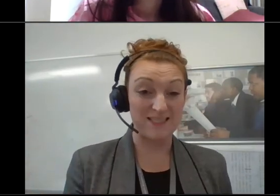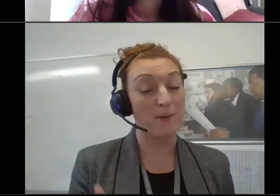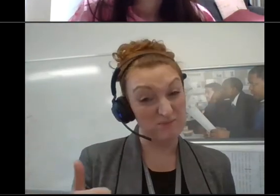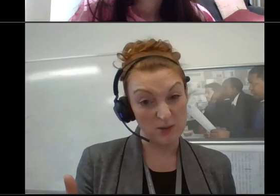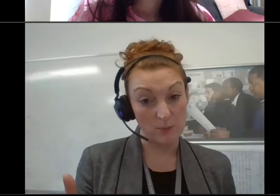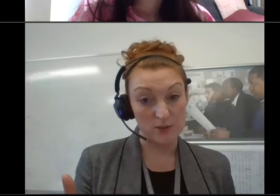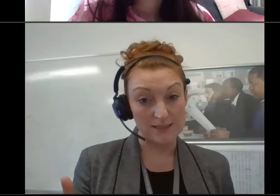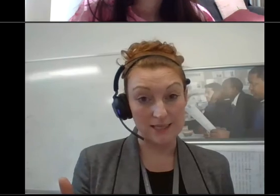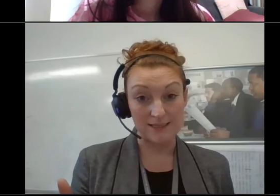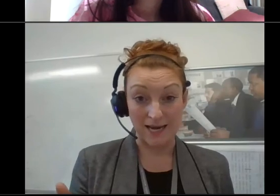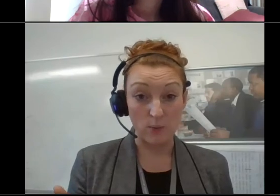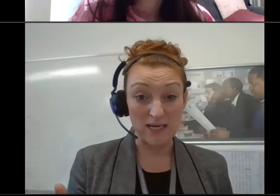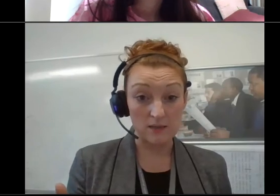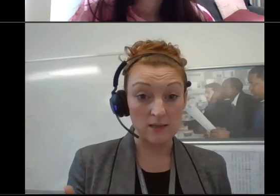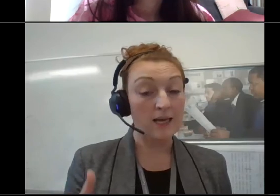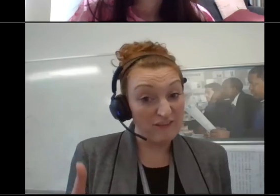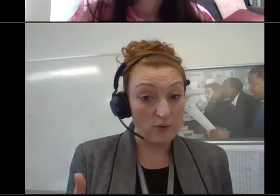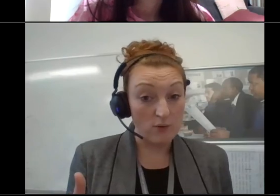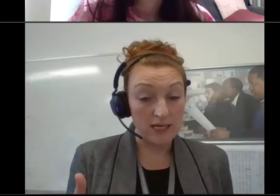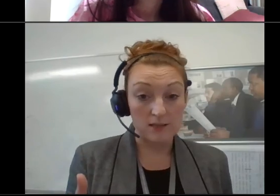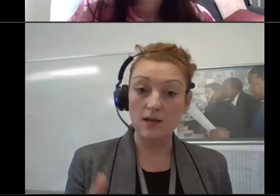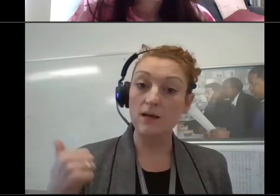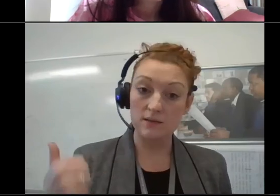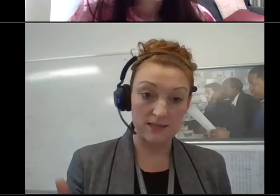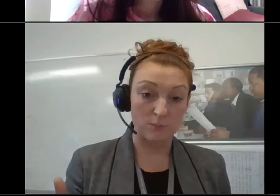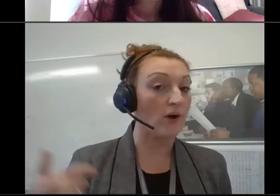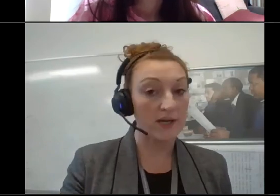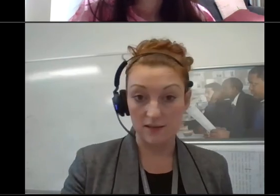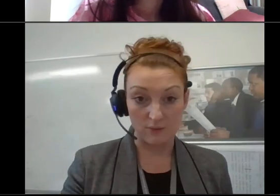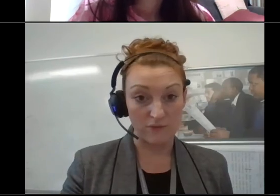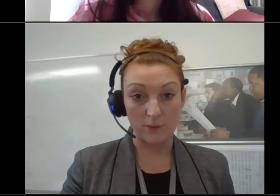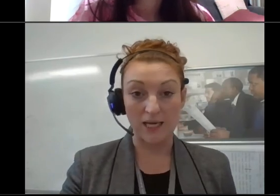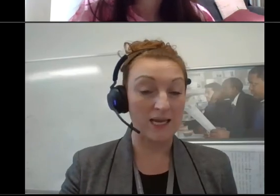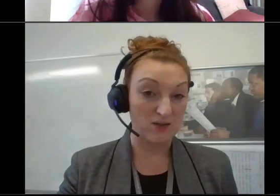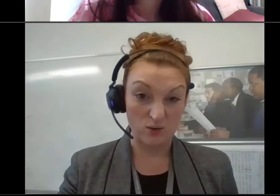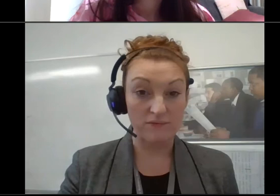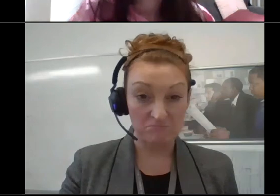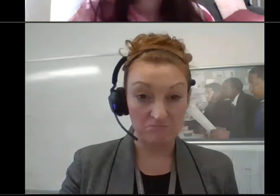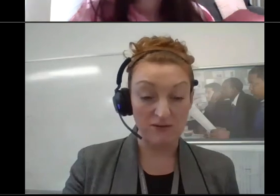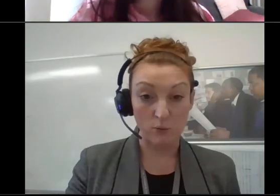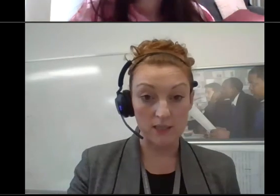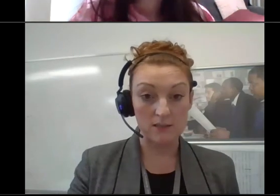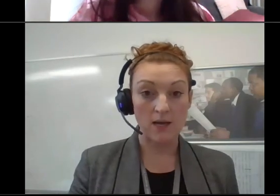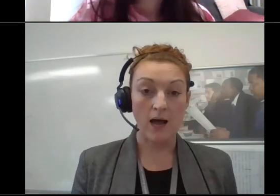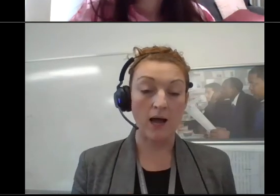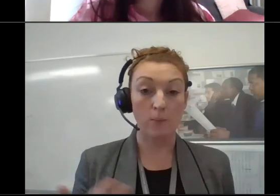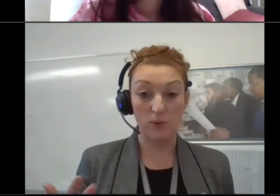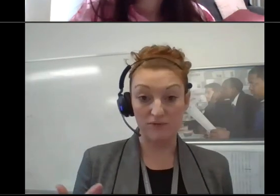review meeting at somewhere between 6 and 8 weeks. If there are any concerns, set some more targets and then review again in sort of